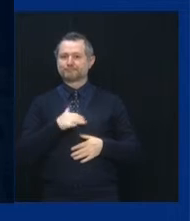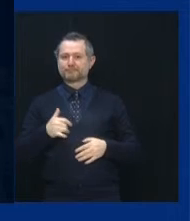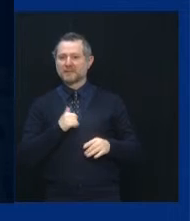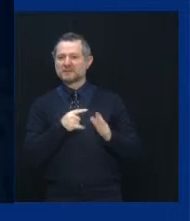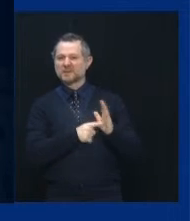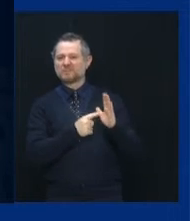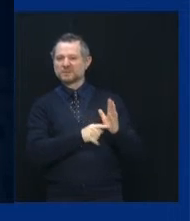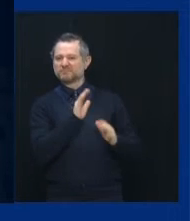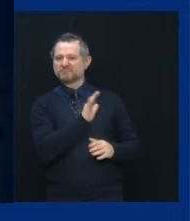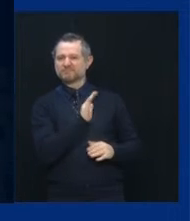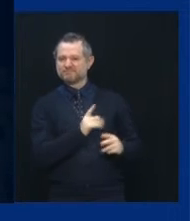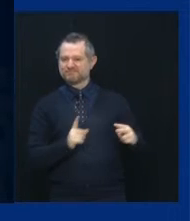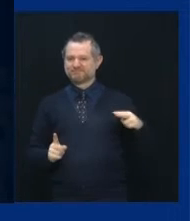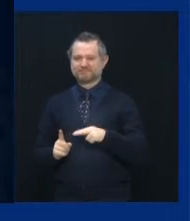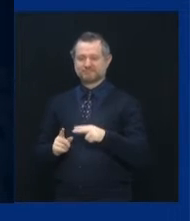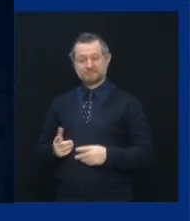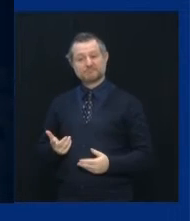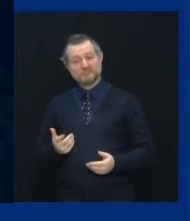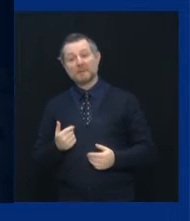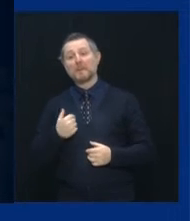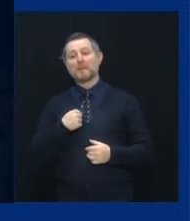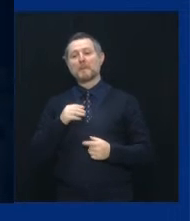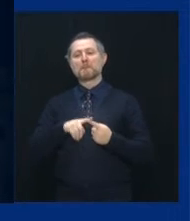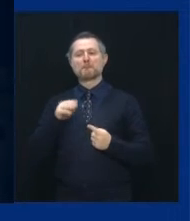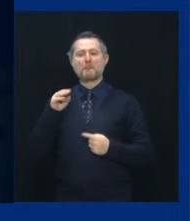just moral and ethical